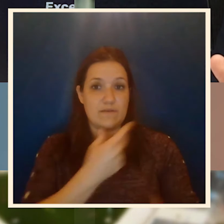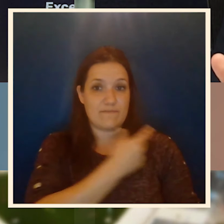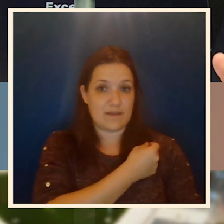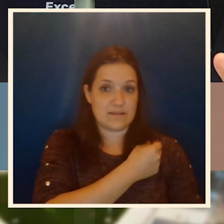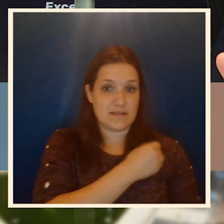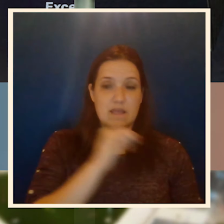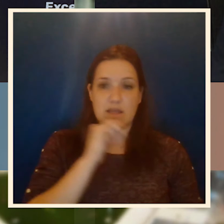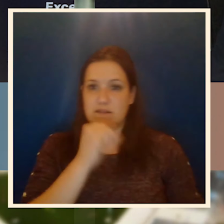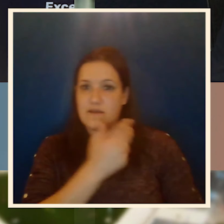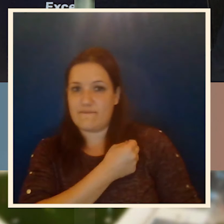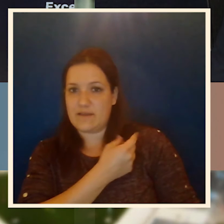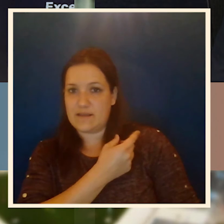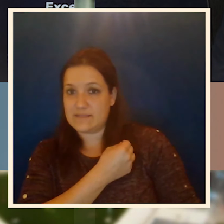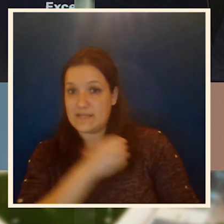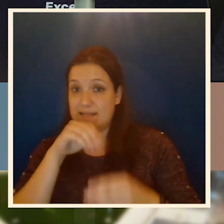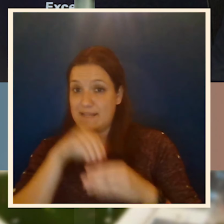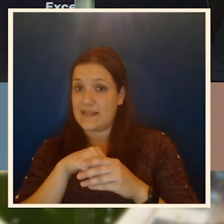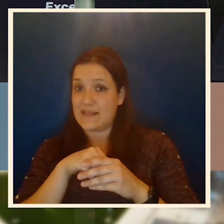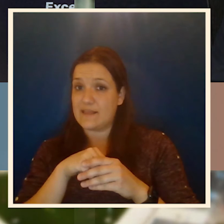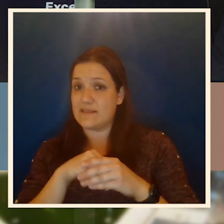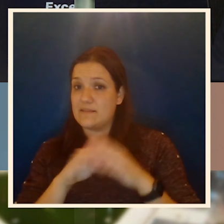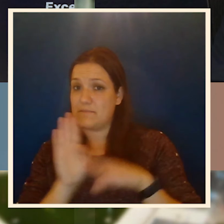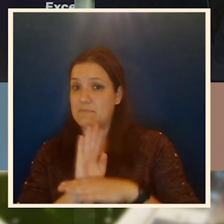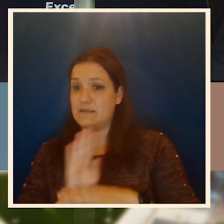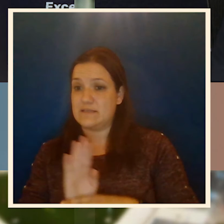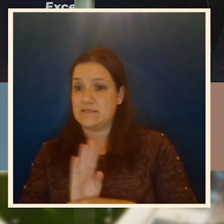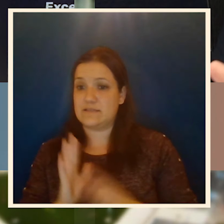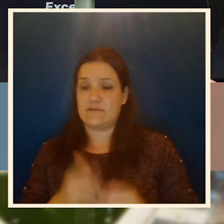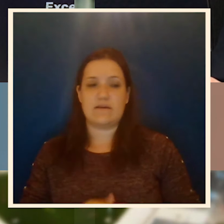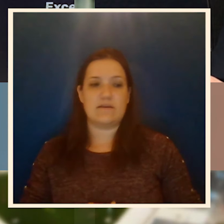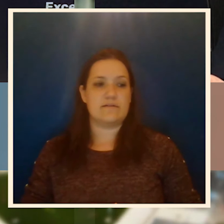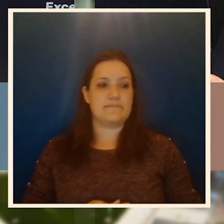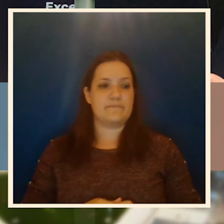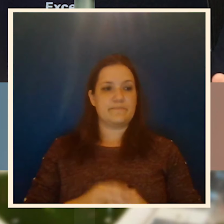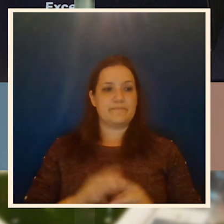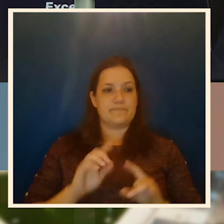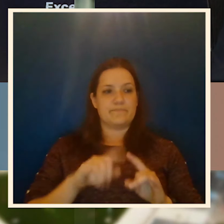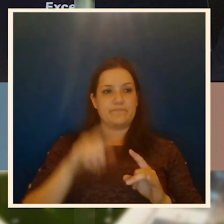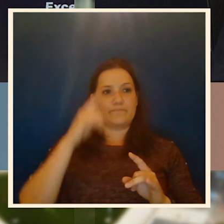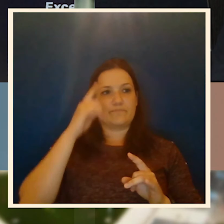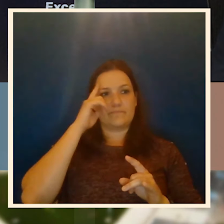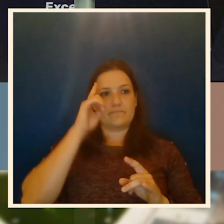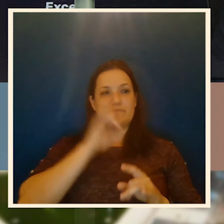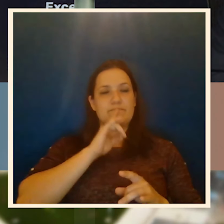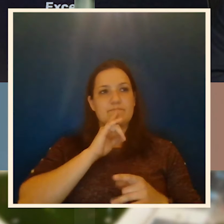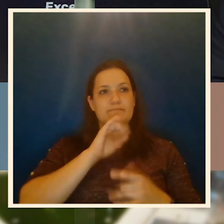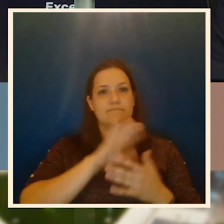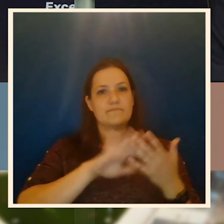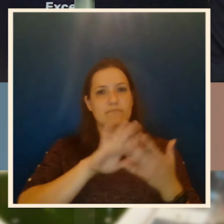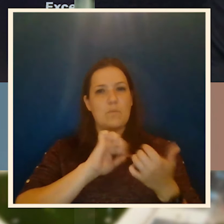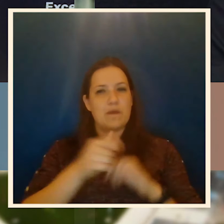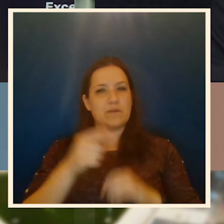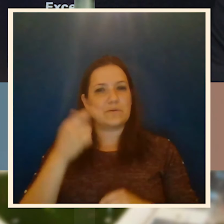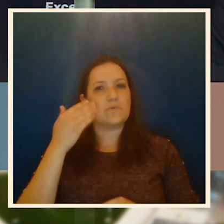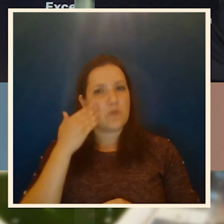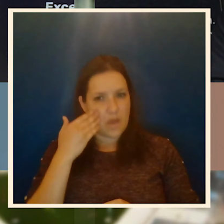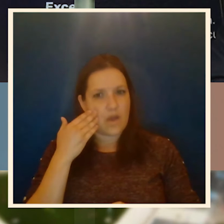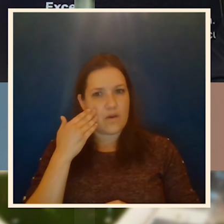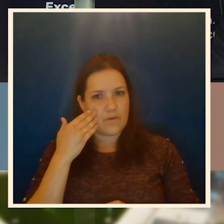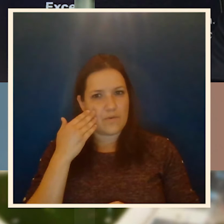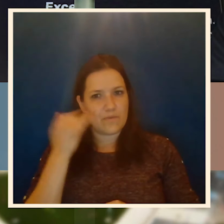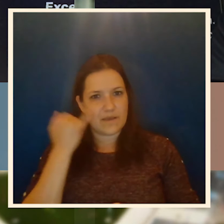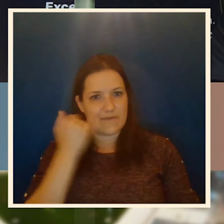business's capacity. They can have both vaccinated and unvaccinated people in their business.